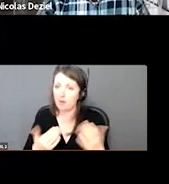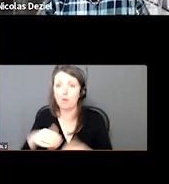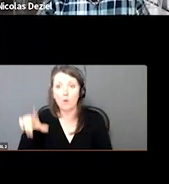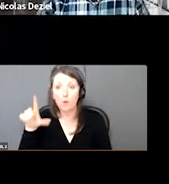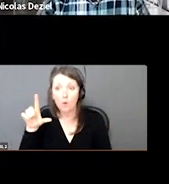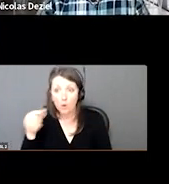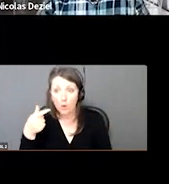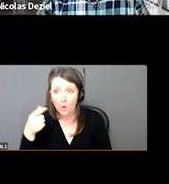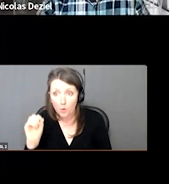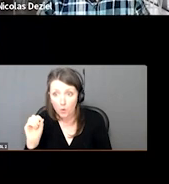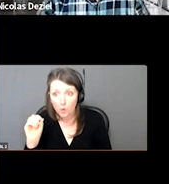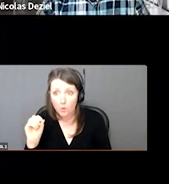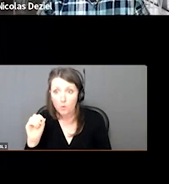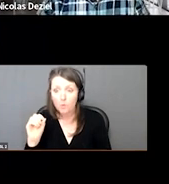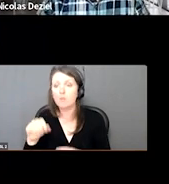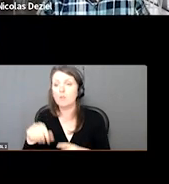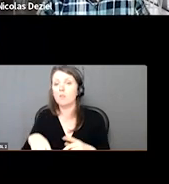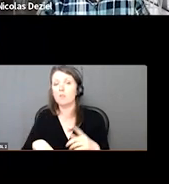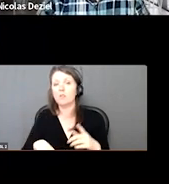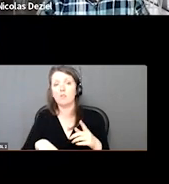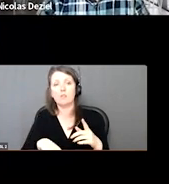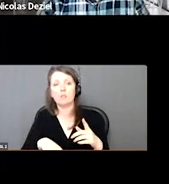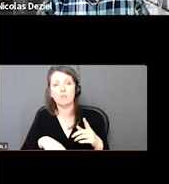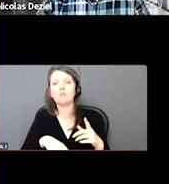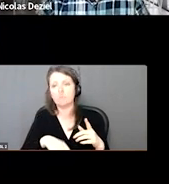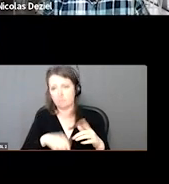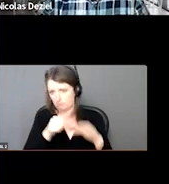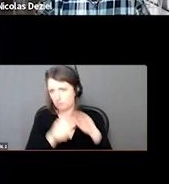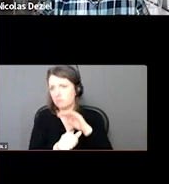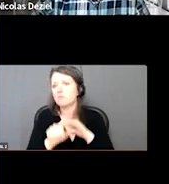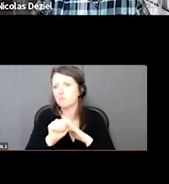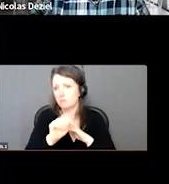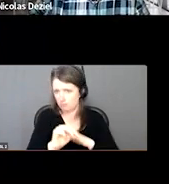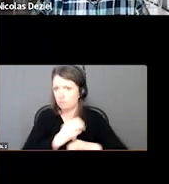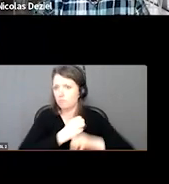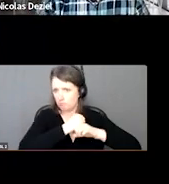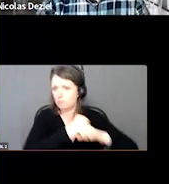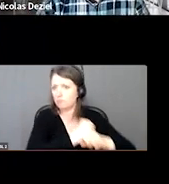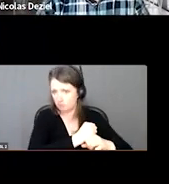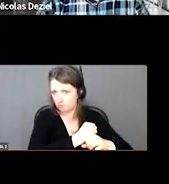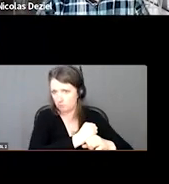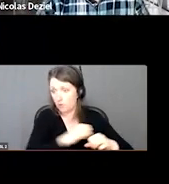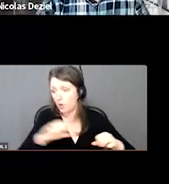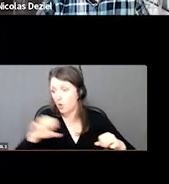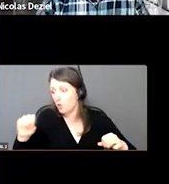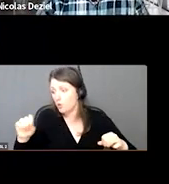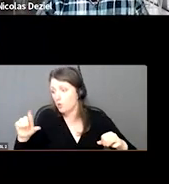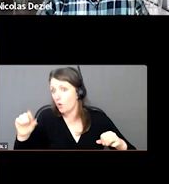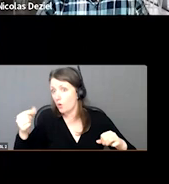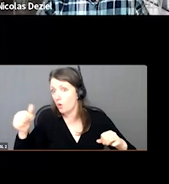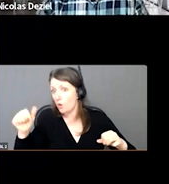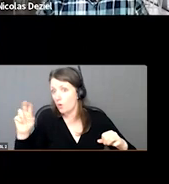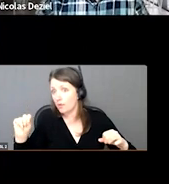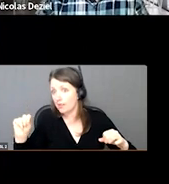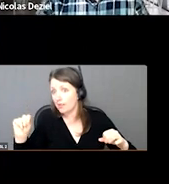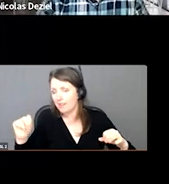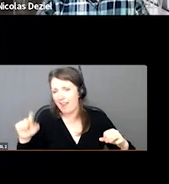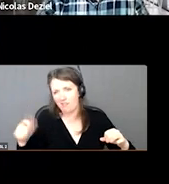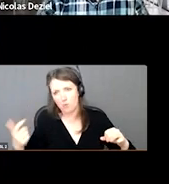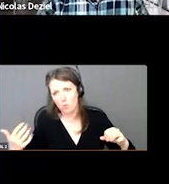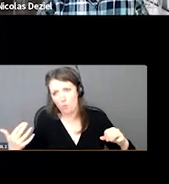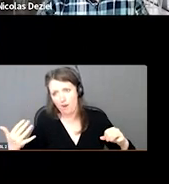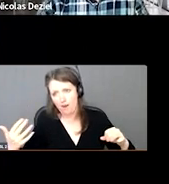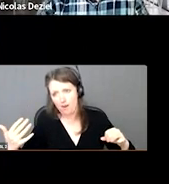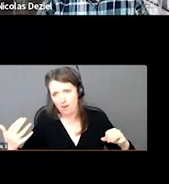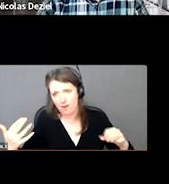with a trademark if that's something you want to pursue, but the slogan will have to wait a little bit more. But it does benefit from